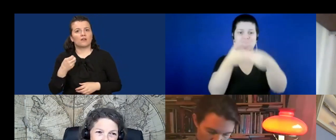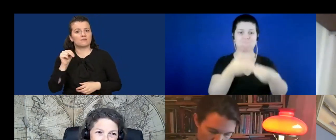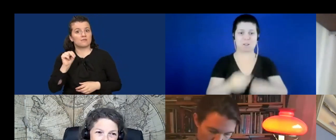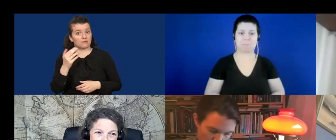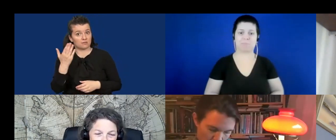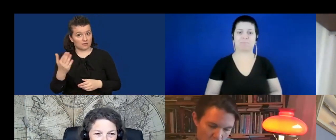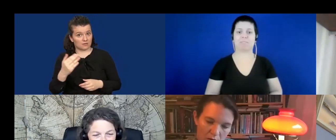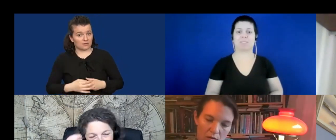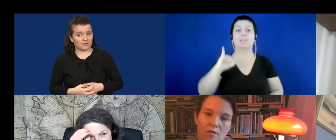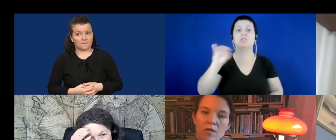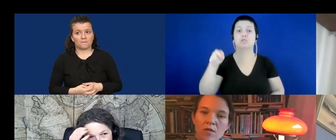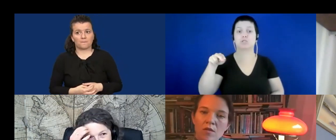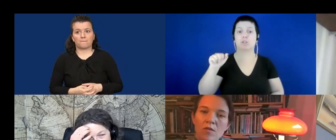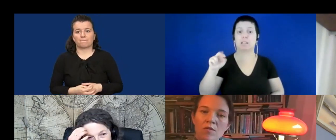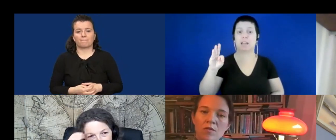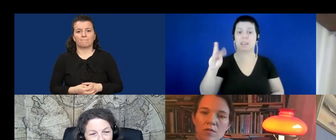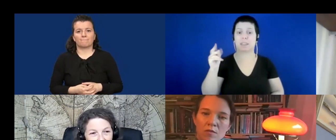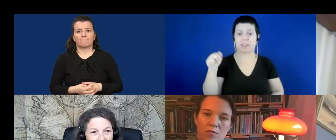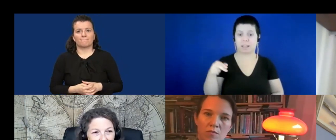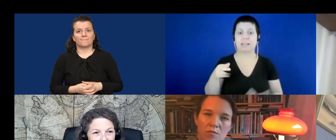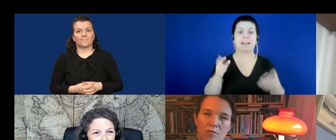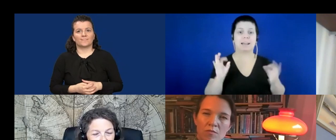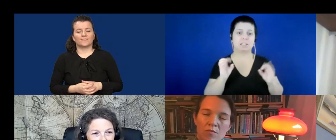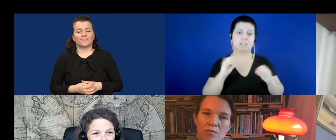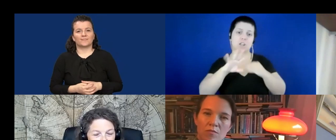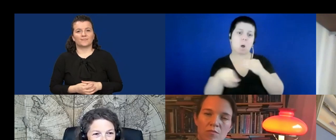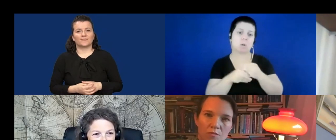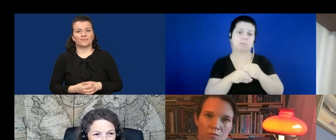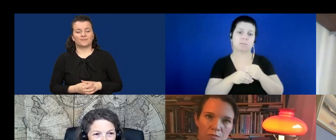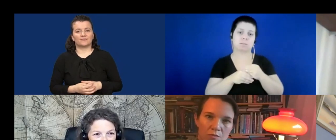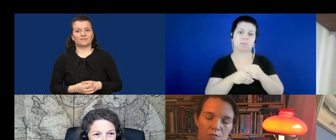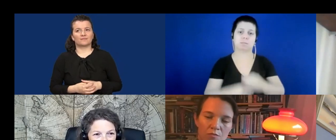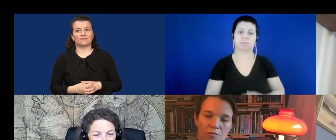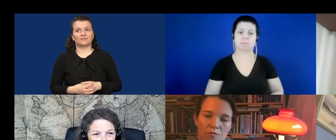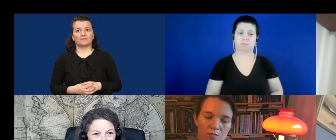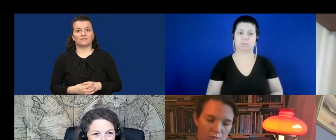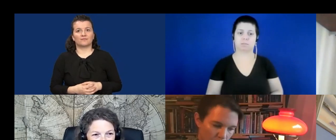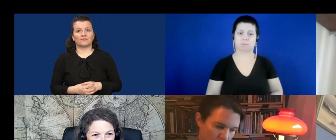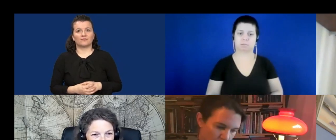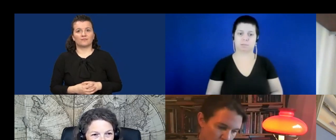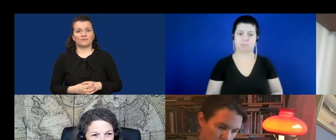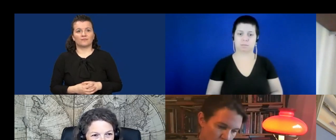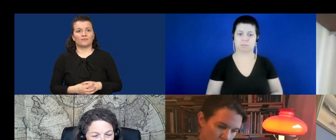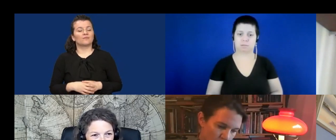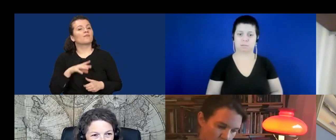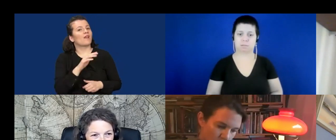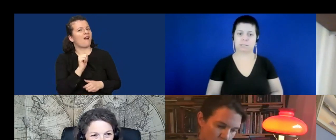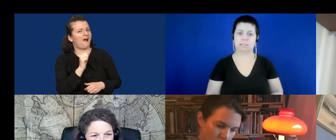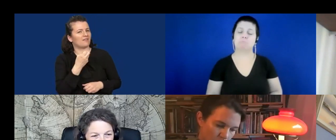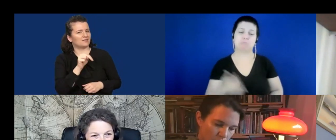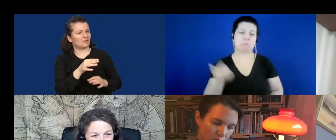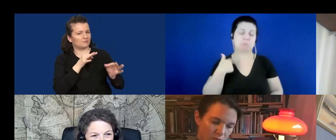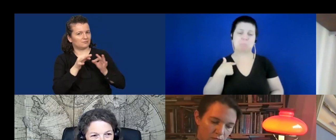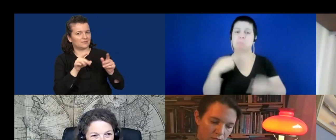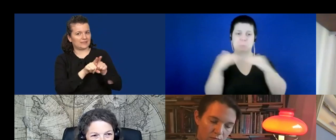Thanks. Yeah, I mean, I think just to add to that, I mean, and on the back of what Allison was saying, that